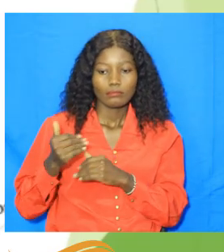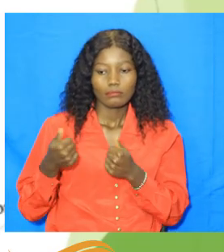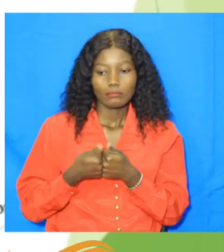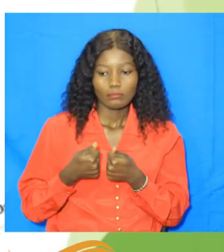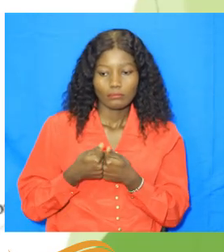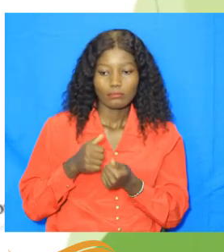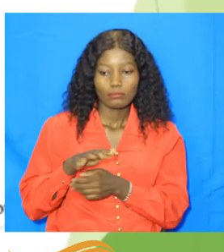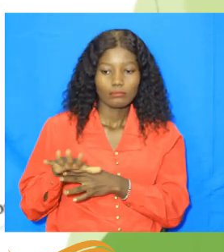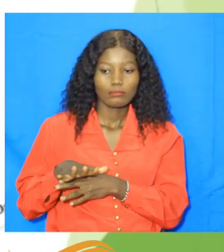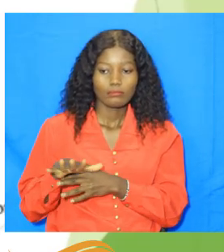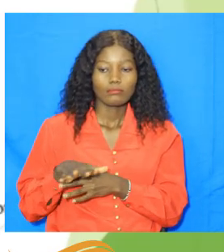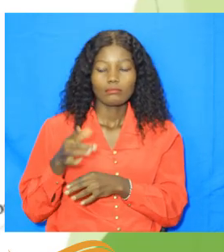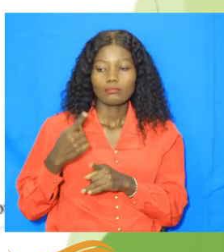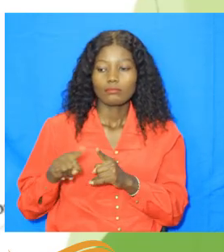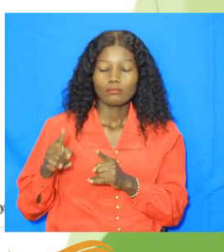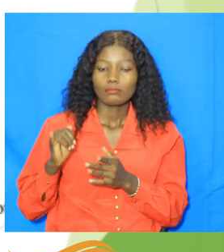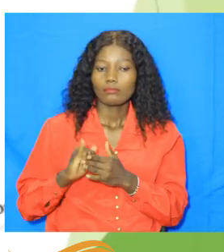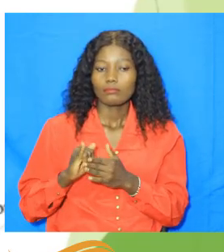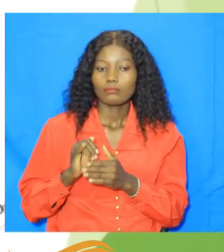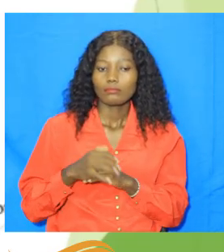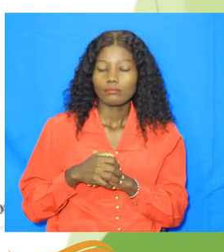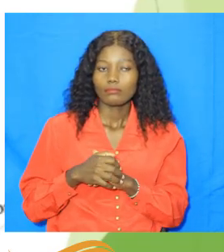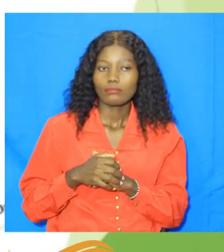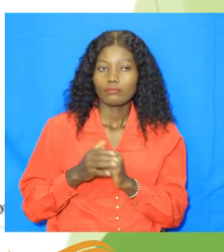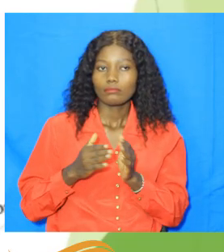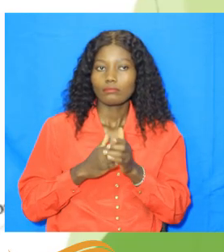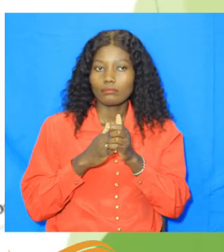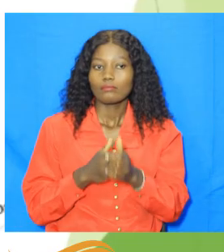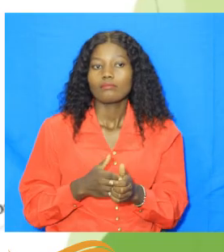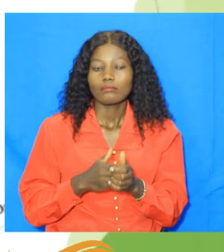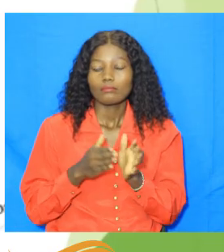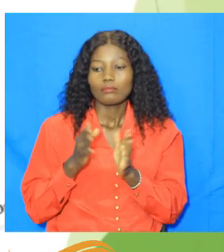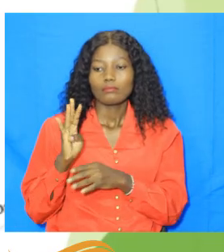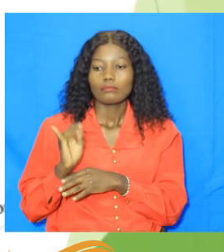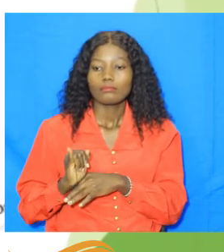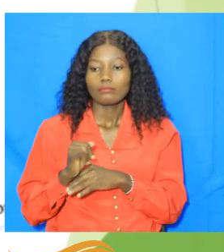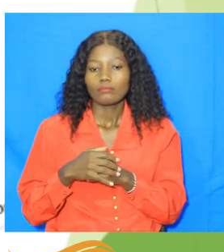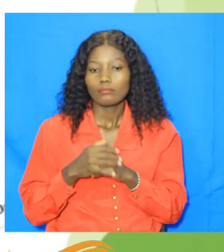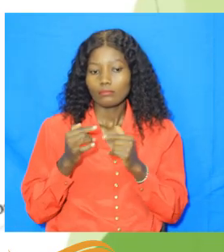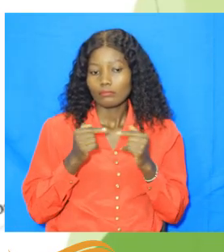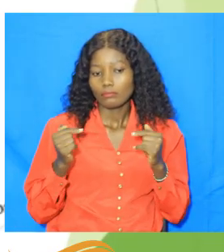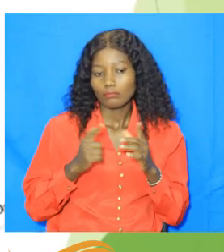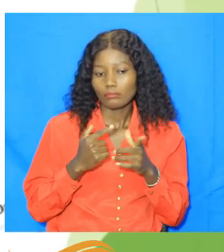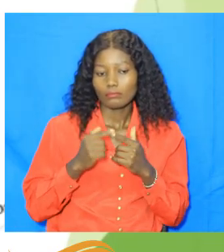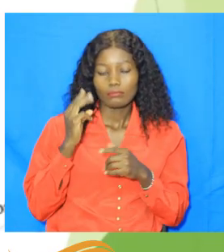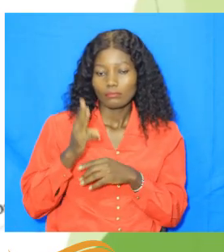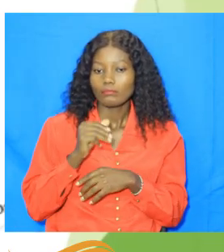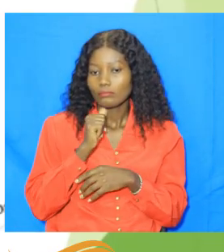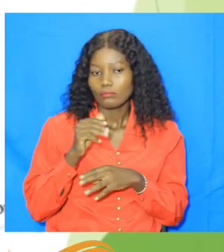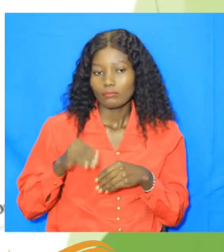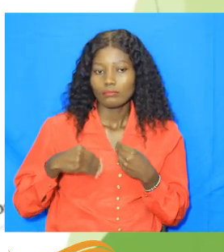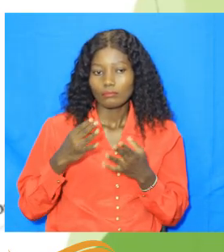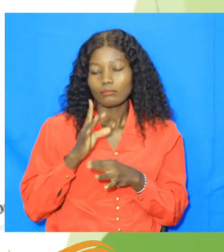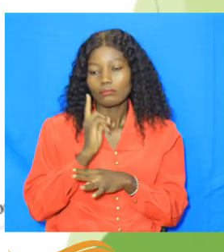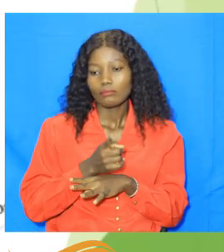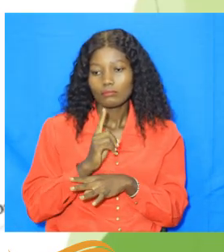area, but that was caused by the opponent, then they won't be given